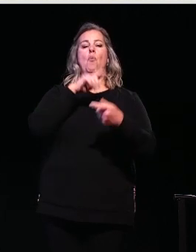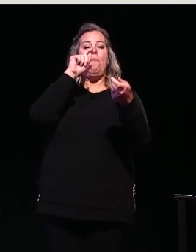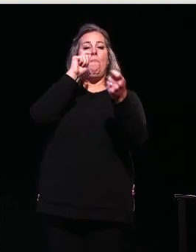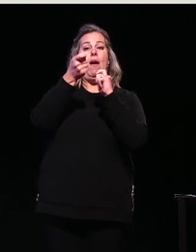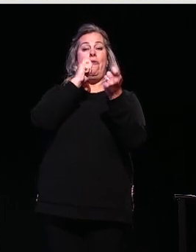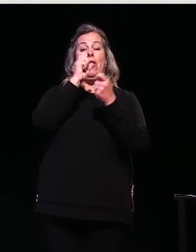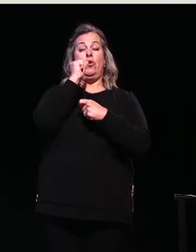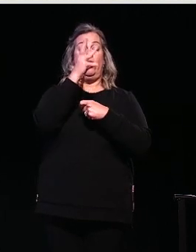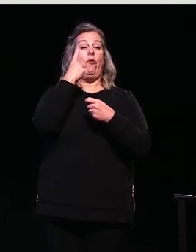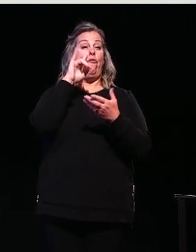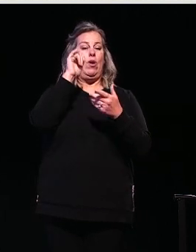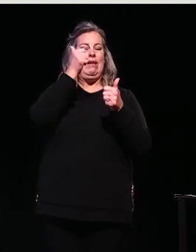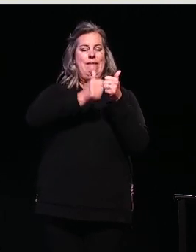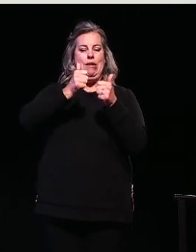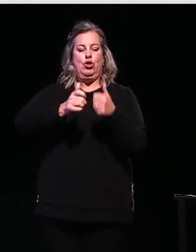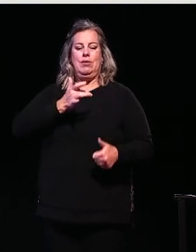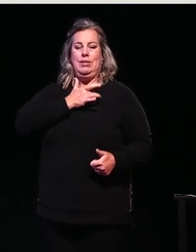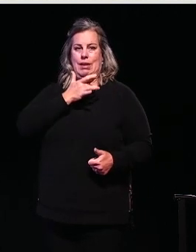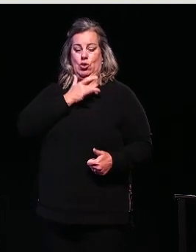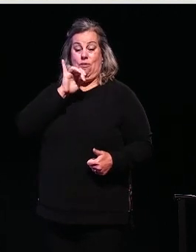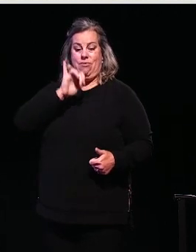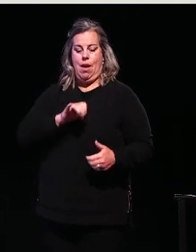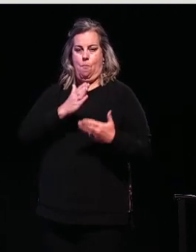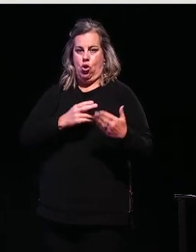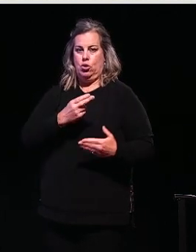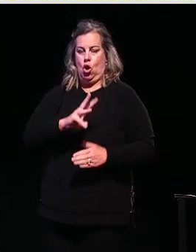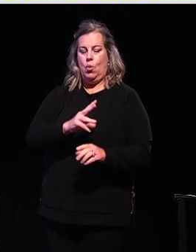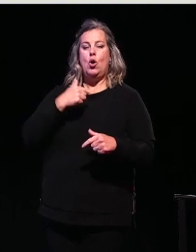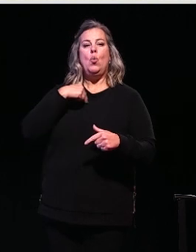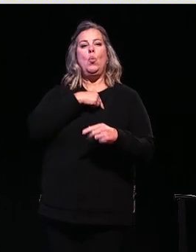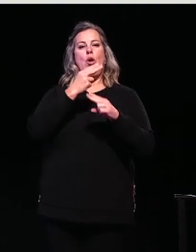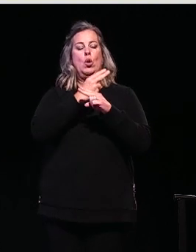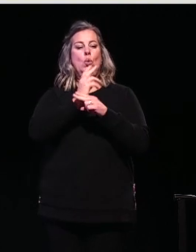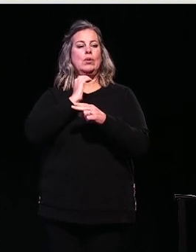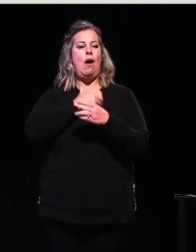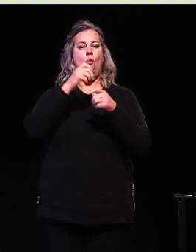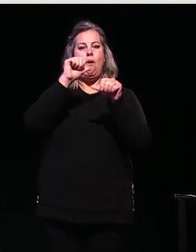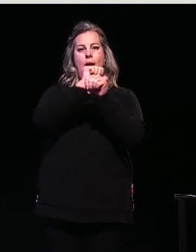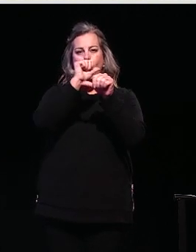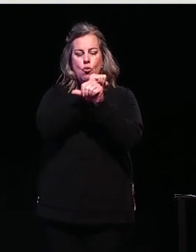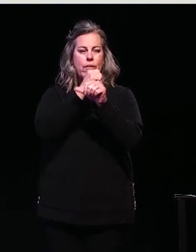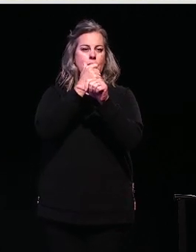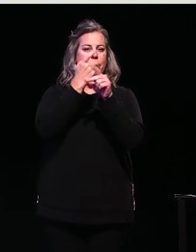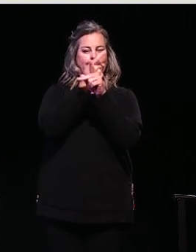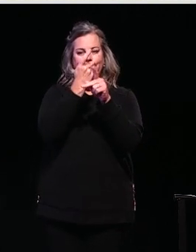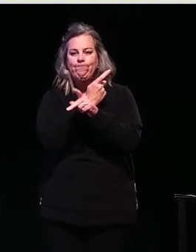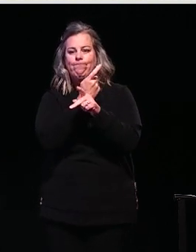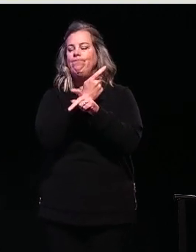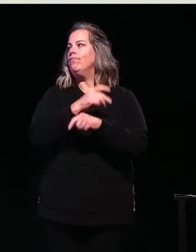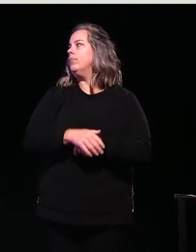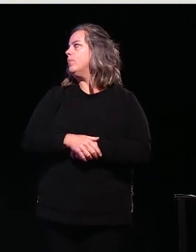sensor using our patented algorithms and technologies. We release all this information via SaaS